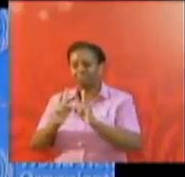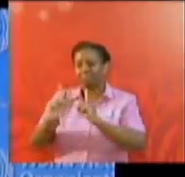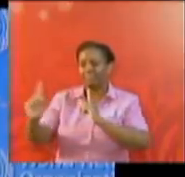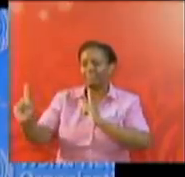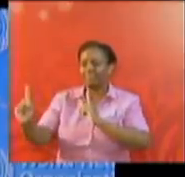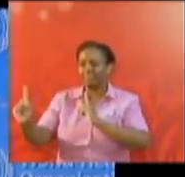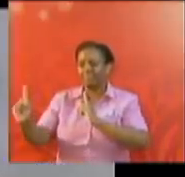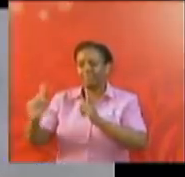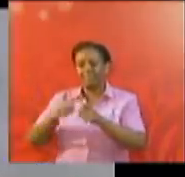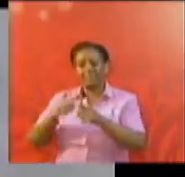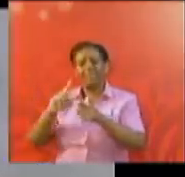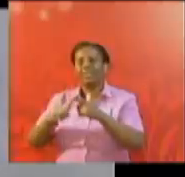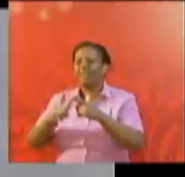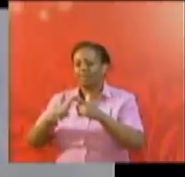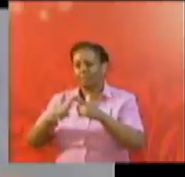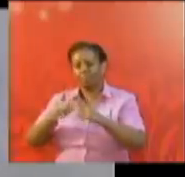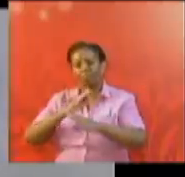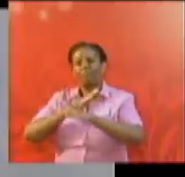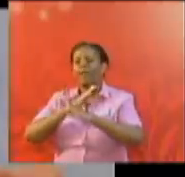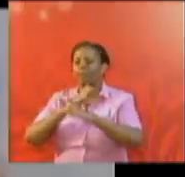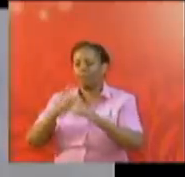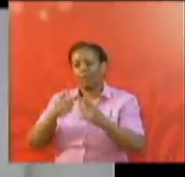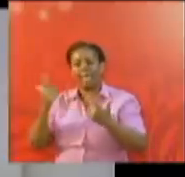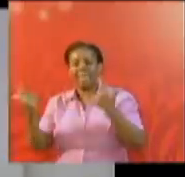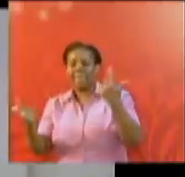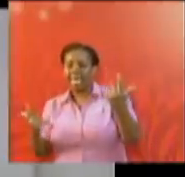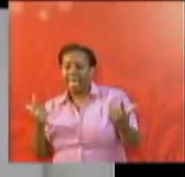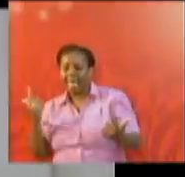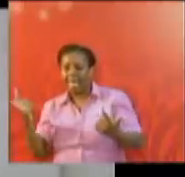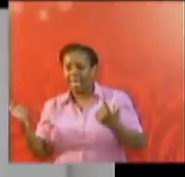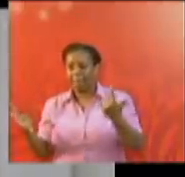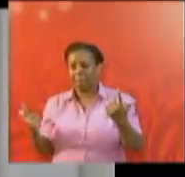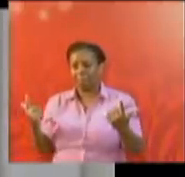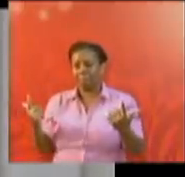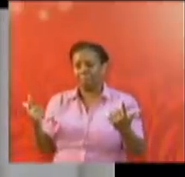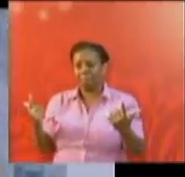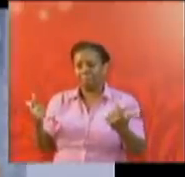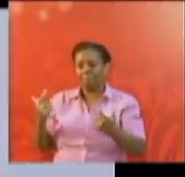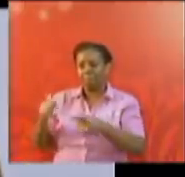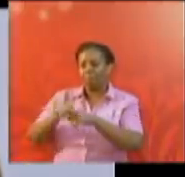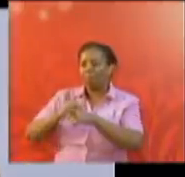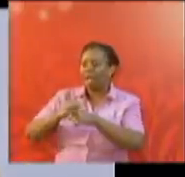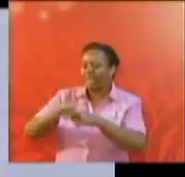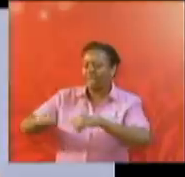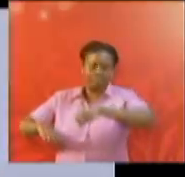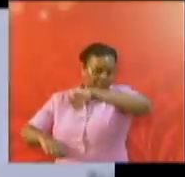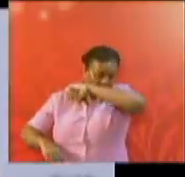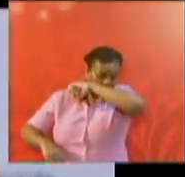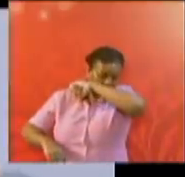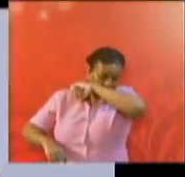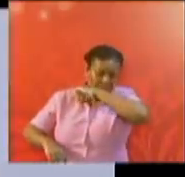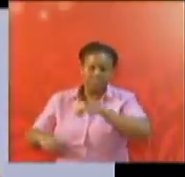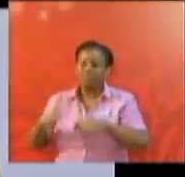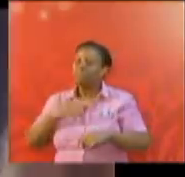have poor ventilation. You can clean your hands. You can practice respiratory etiquette. You can wear a mask if you cannot do